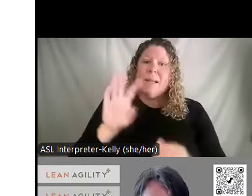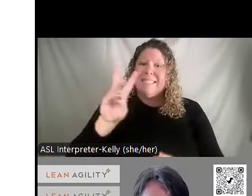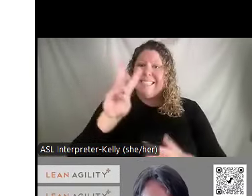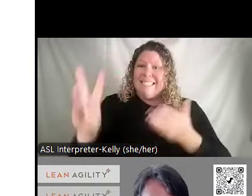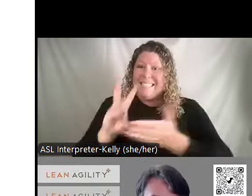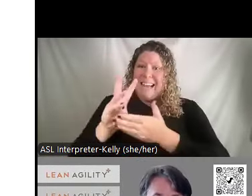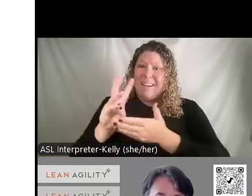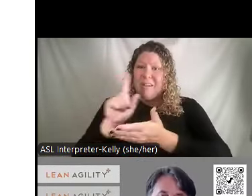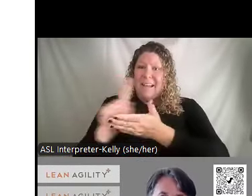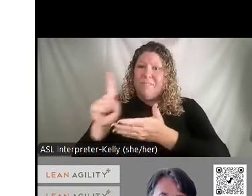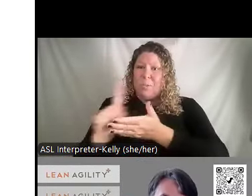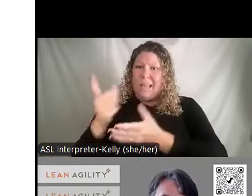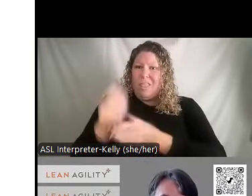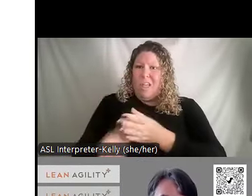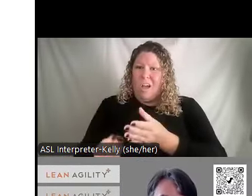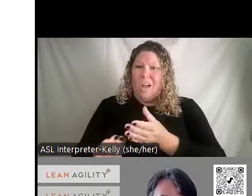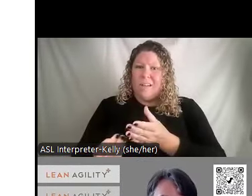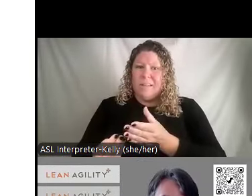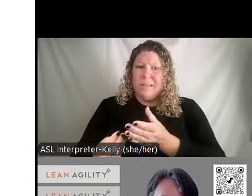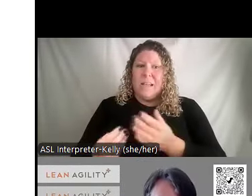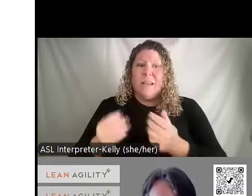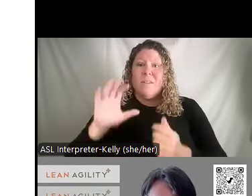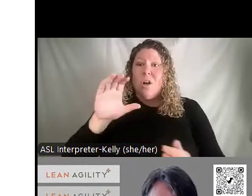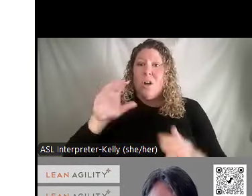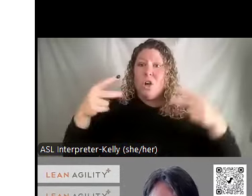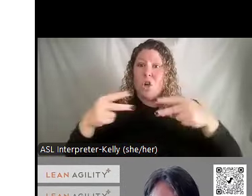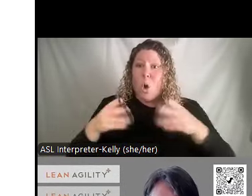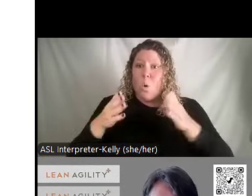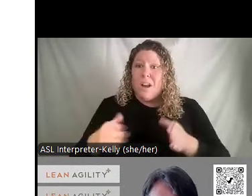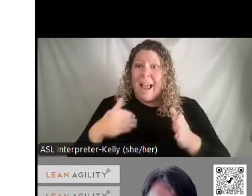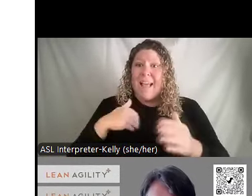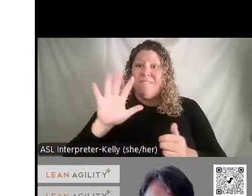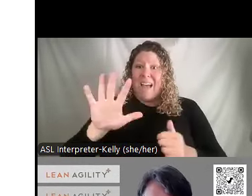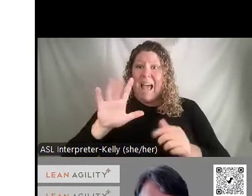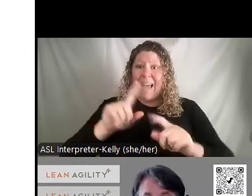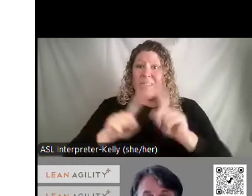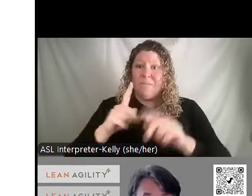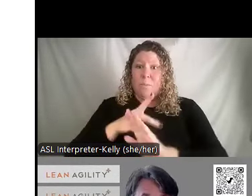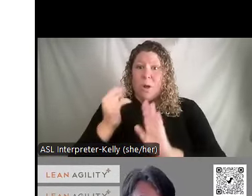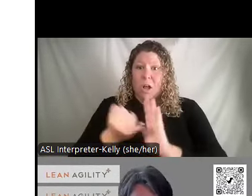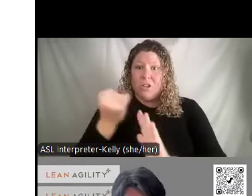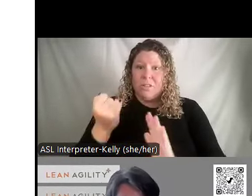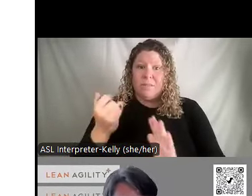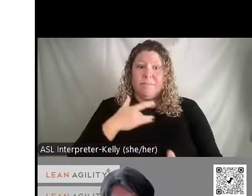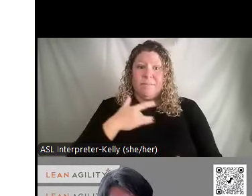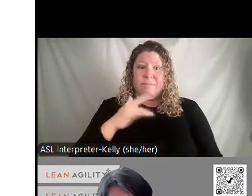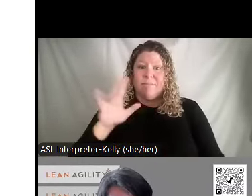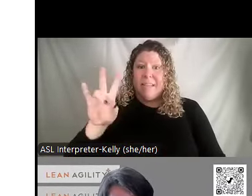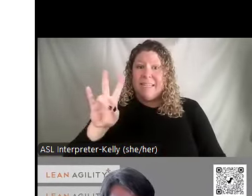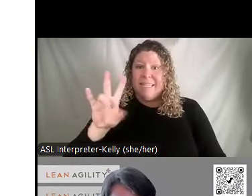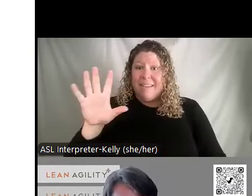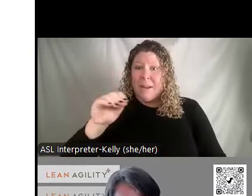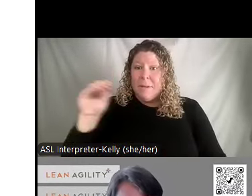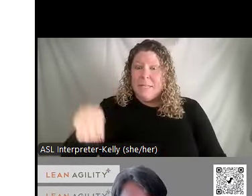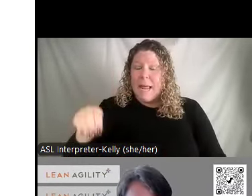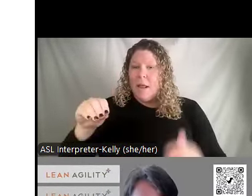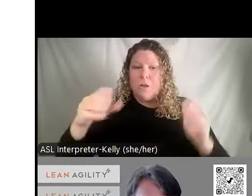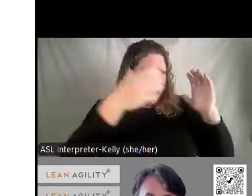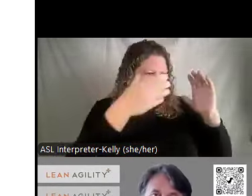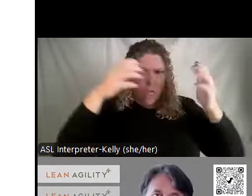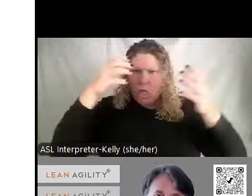the coders had 5 different things they were working on at the same time, they found that 75% of their capacity spent on context switching, and